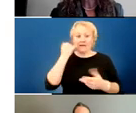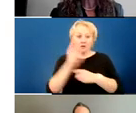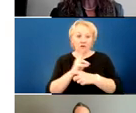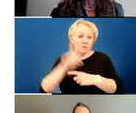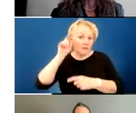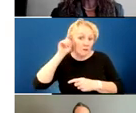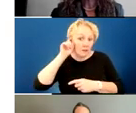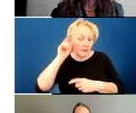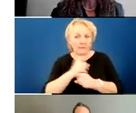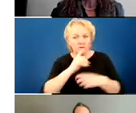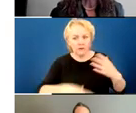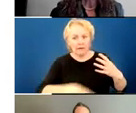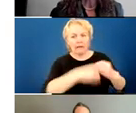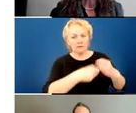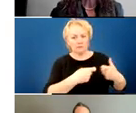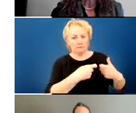sure you have extra batteries,